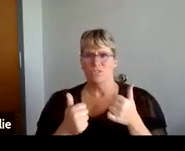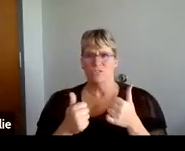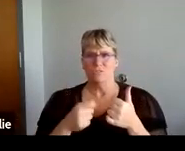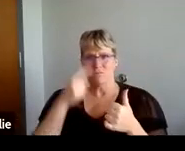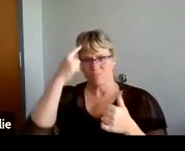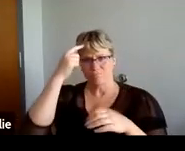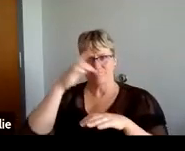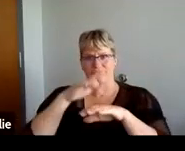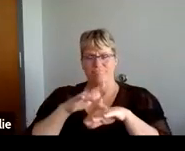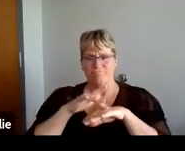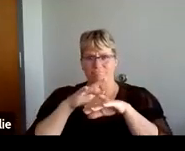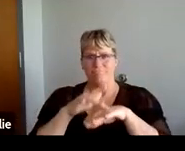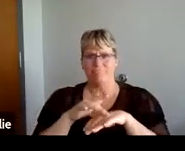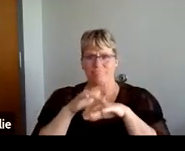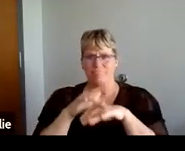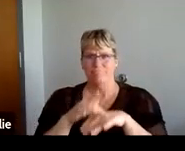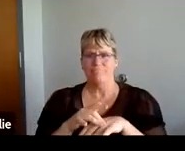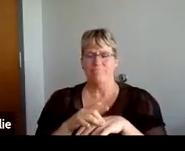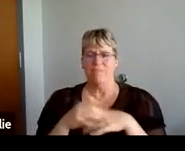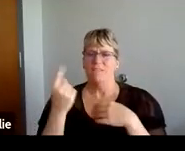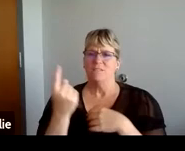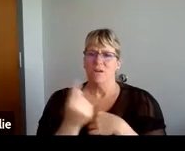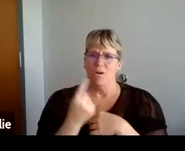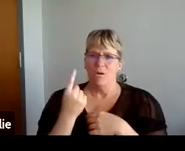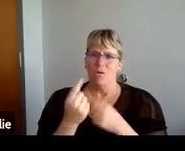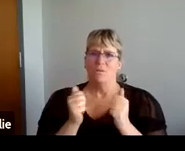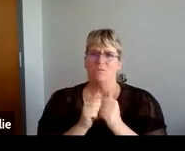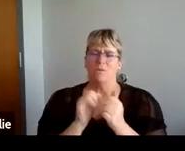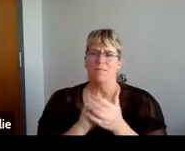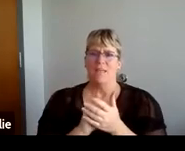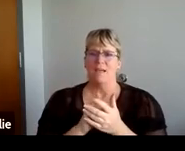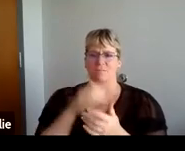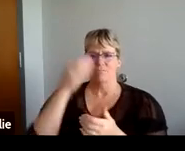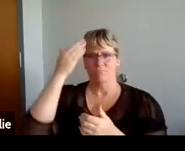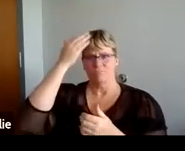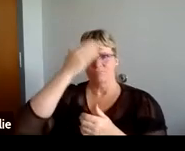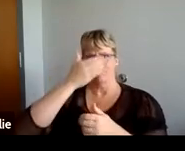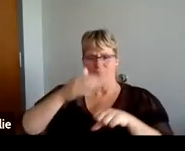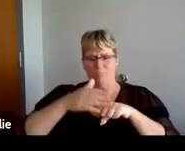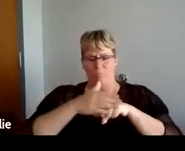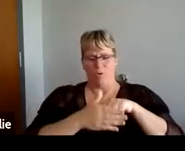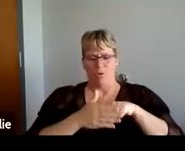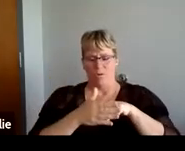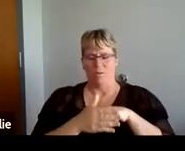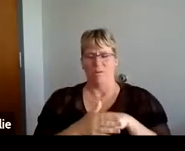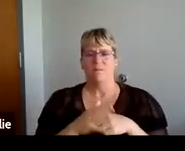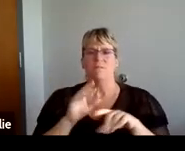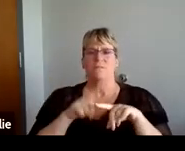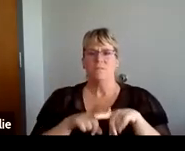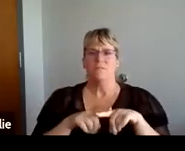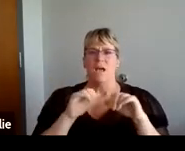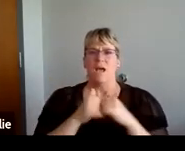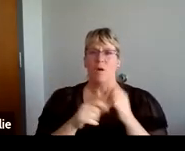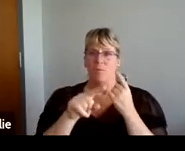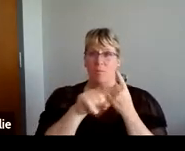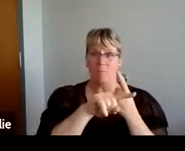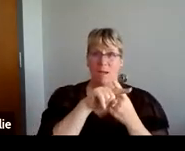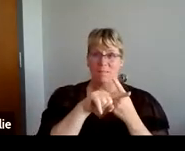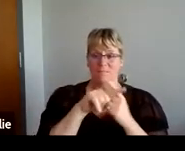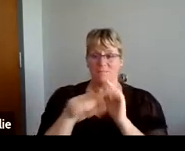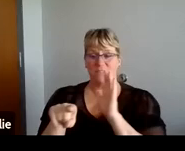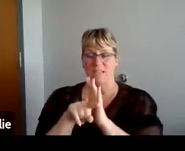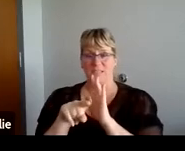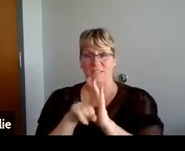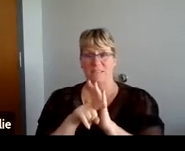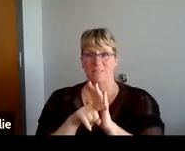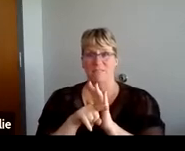becomes, a constant in that prefrontal cortex. So depending on how those positive and negative